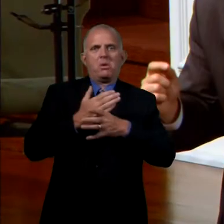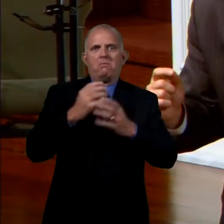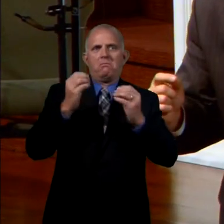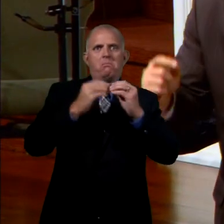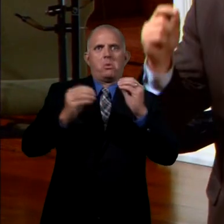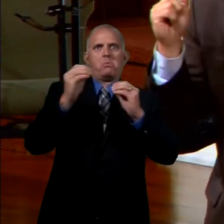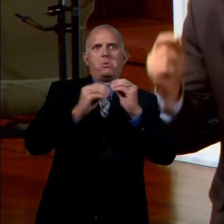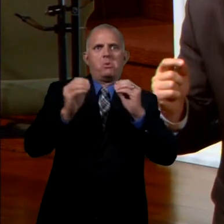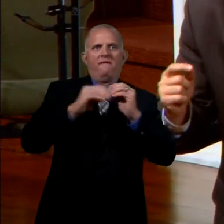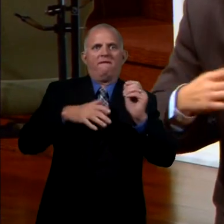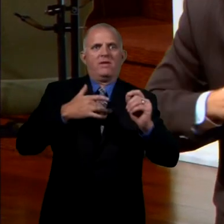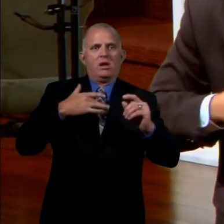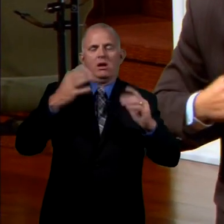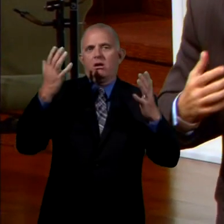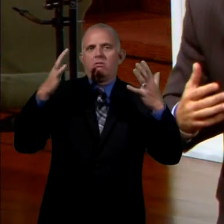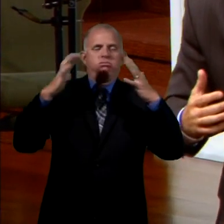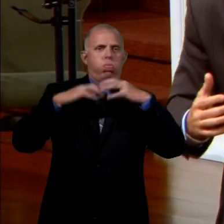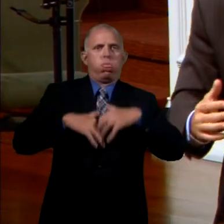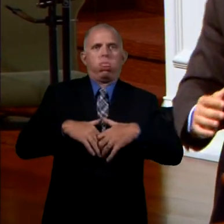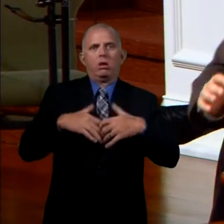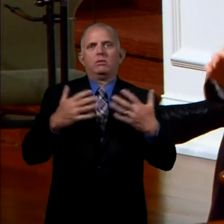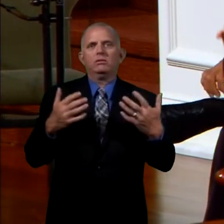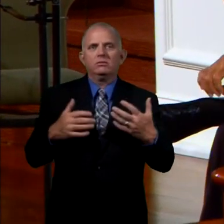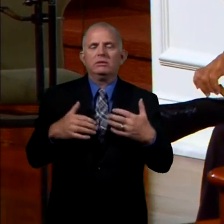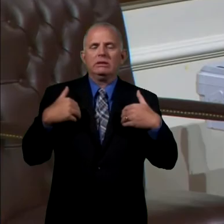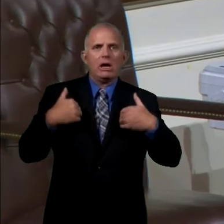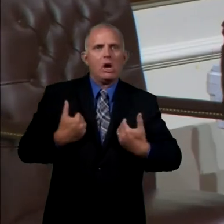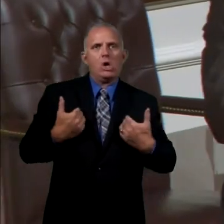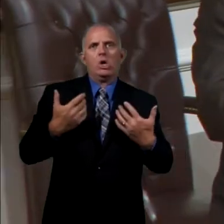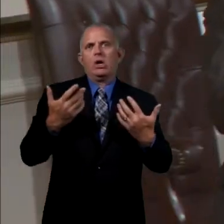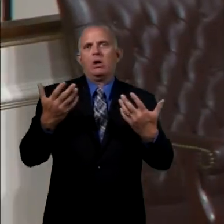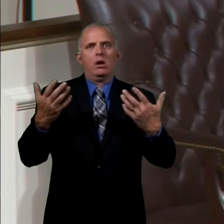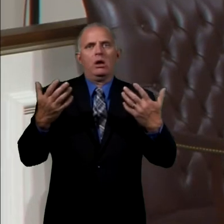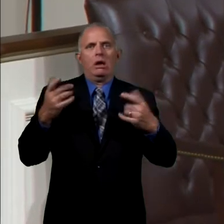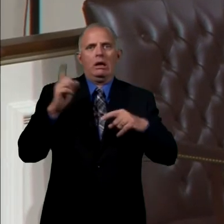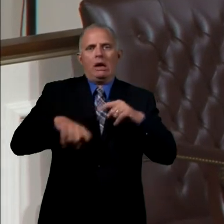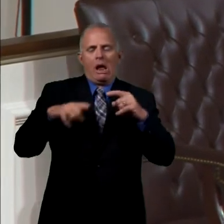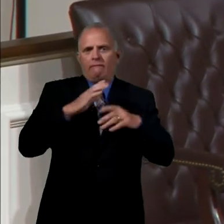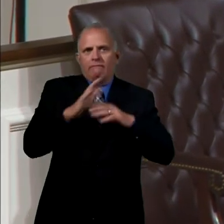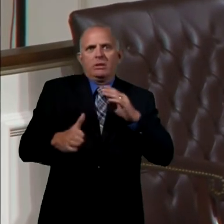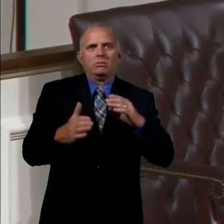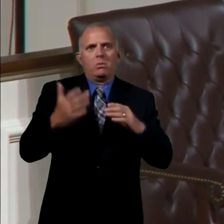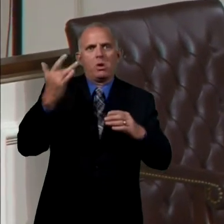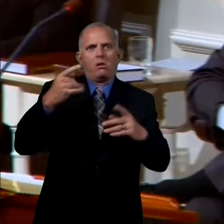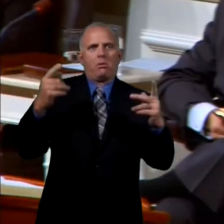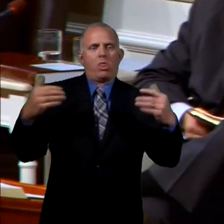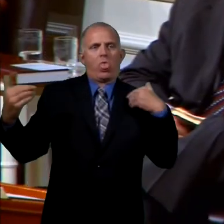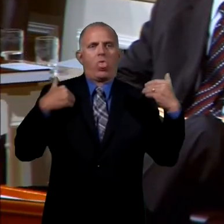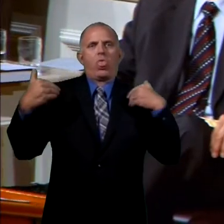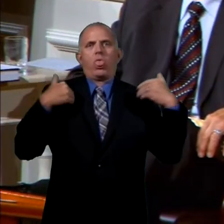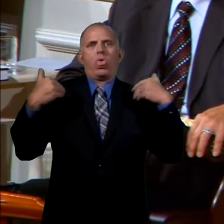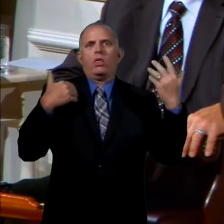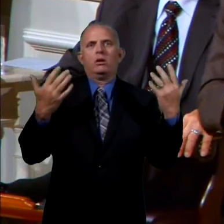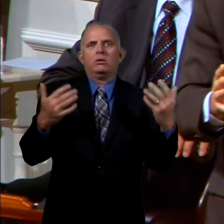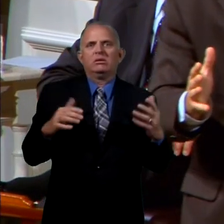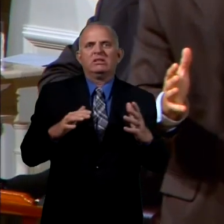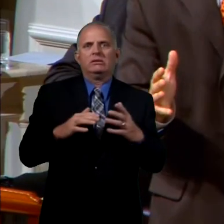feel depleted, when I feel tired, and I don't know what else to do, and man, I can't get anything done because all these people, God, that you sent me down to